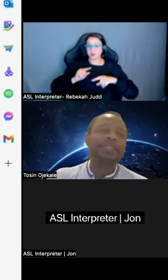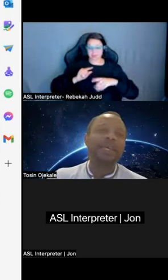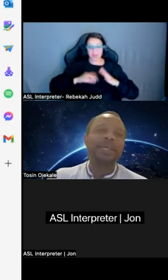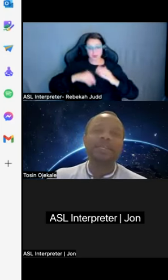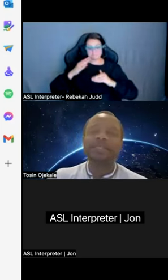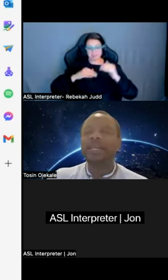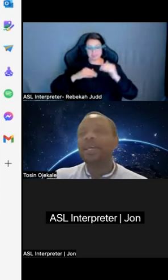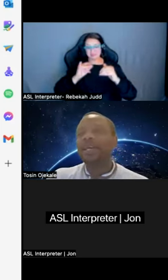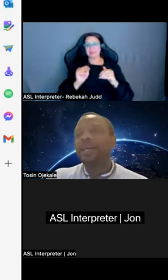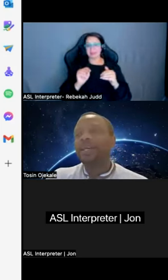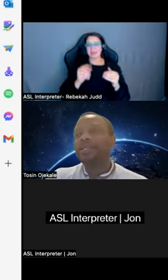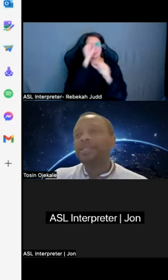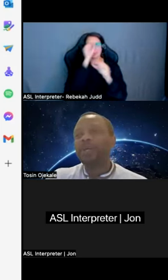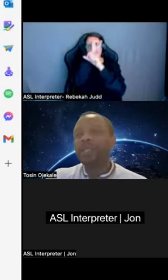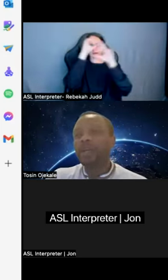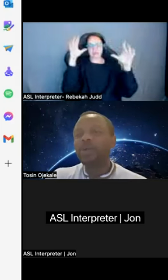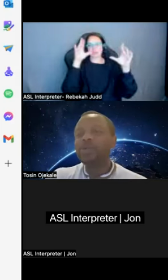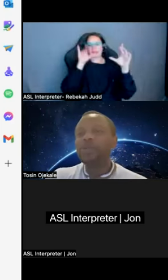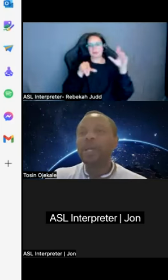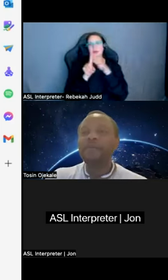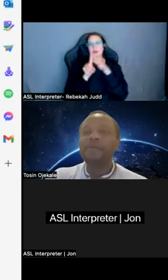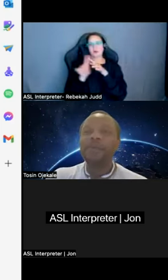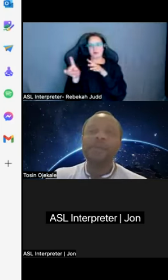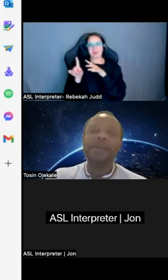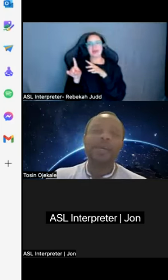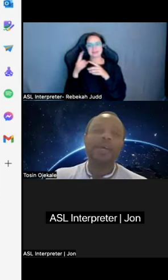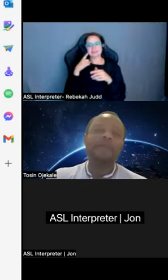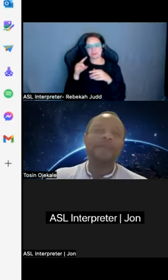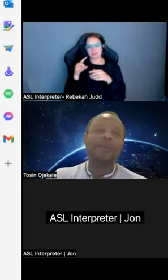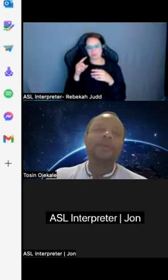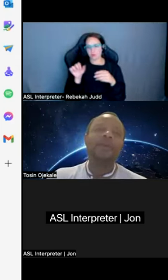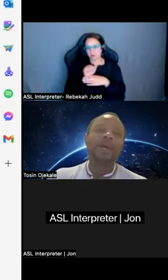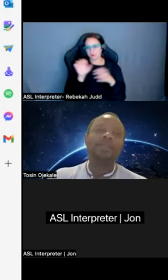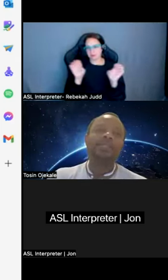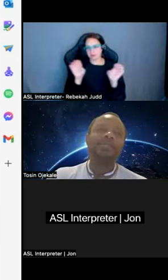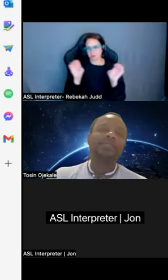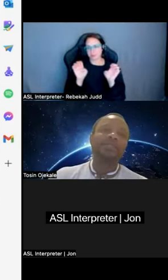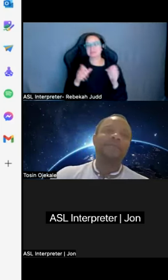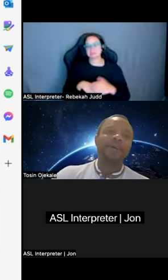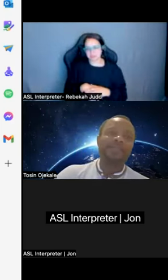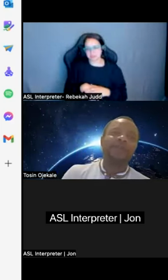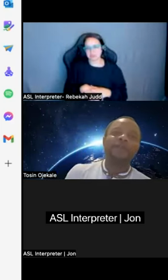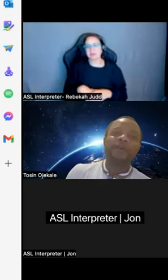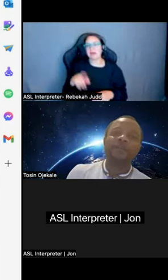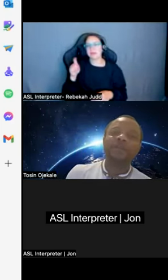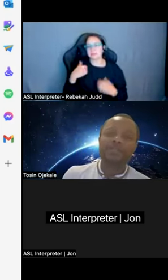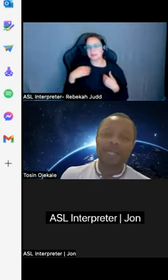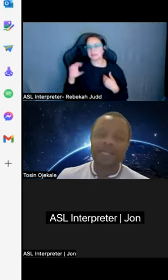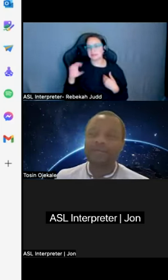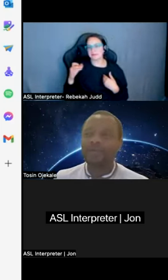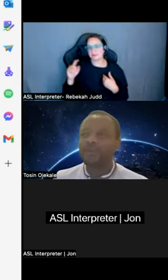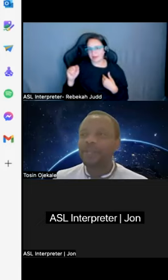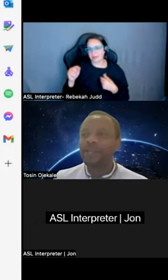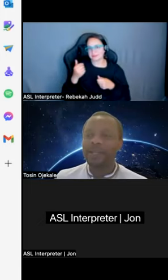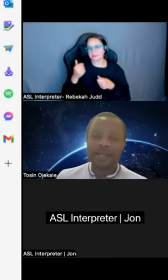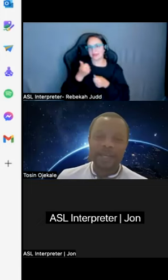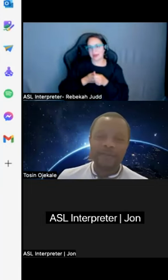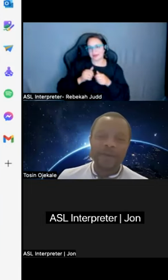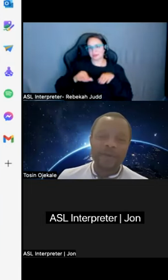that there's exit point close to every floor, and that is fast enough for everybody to get out of